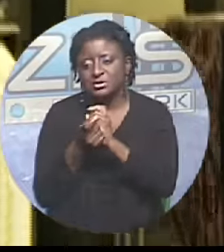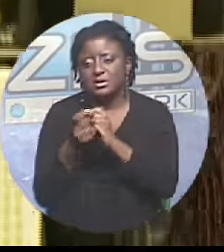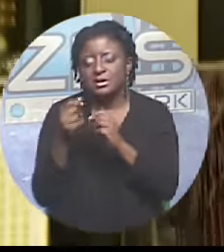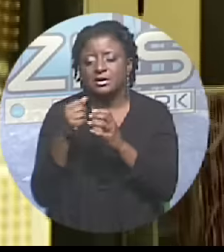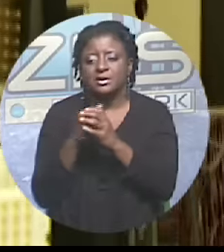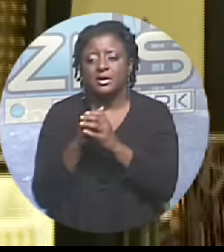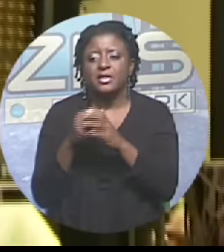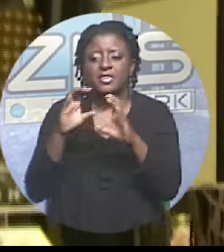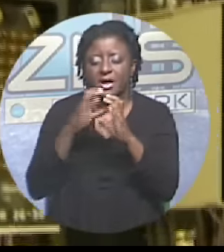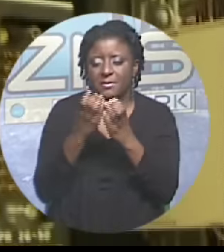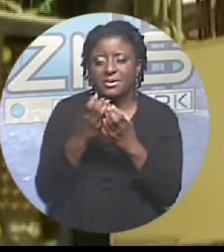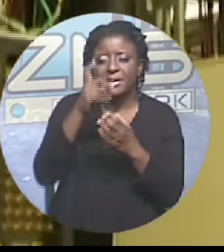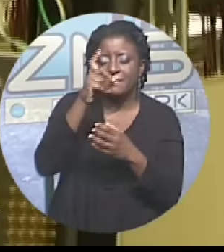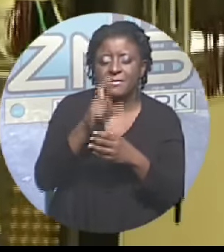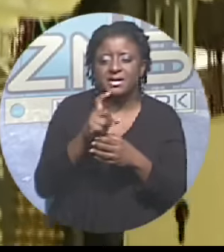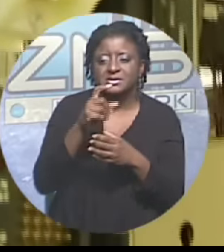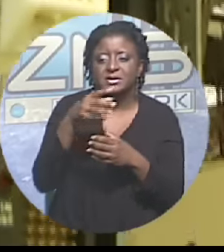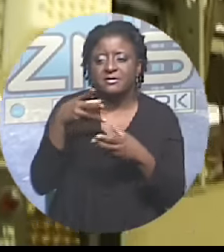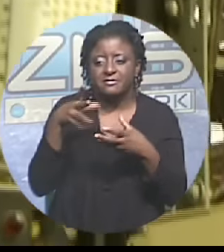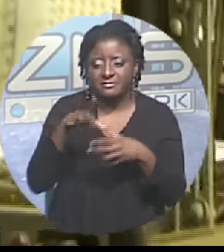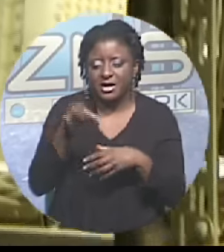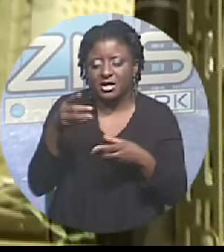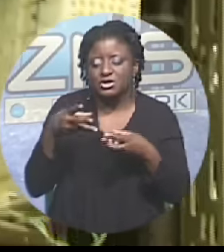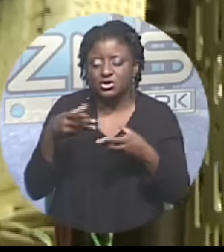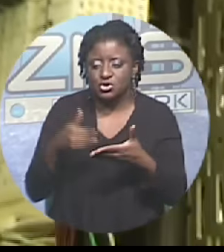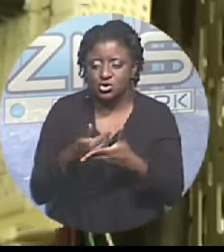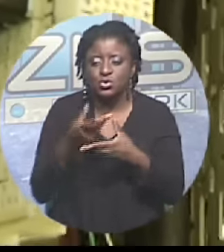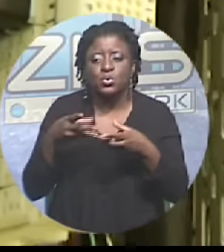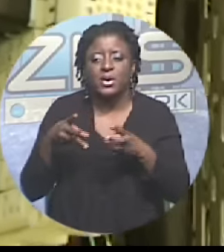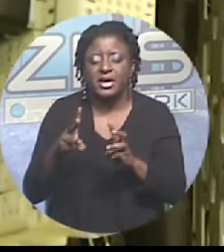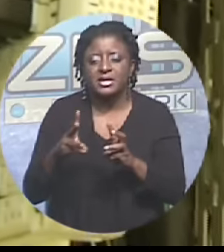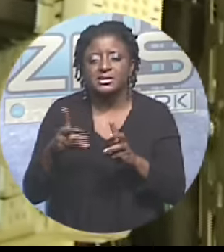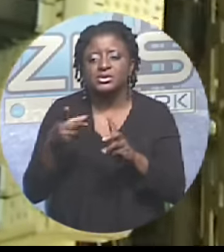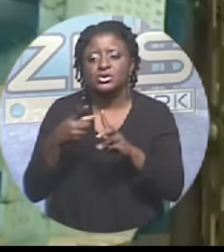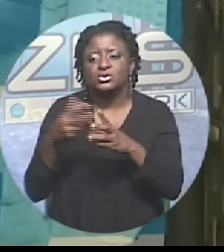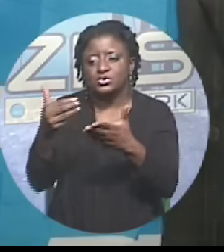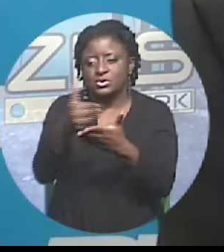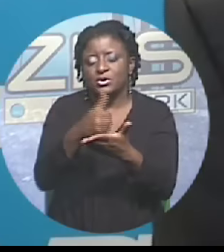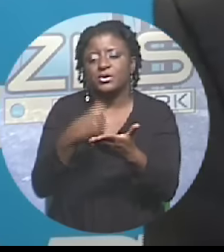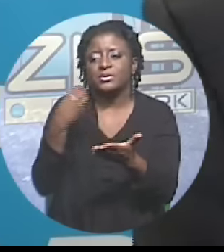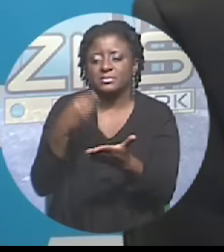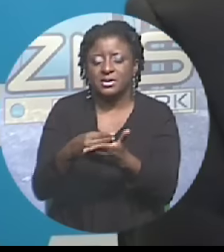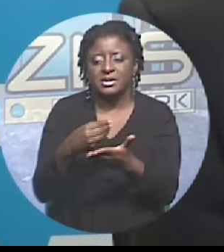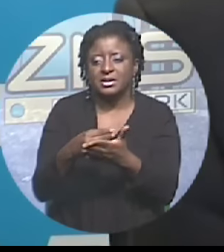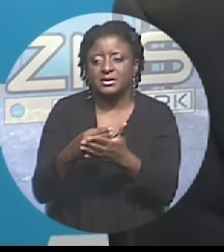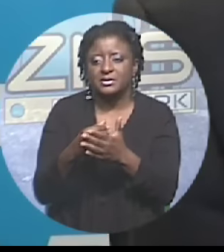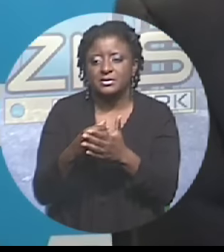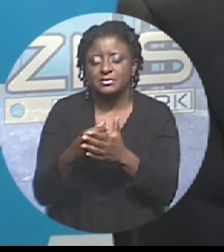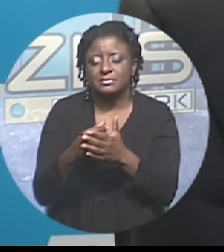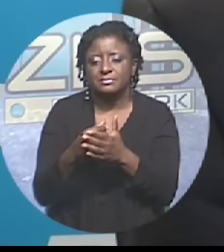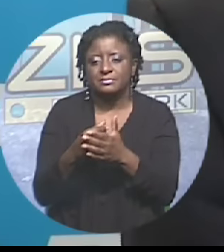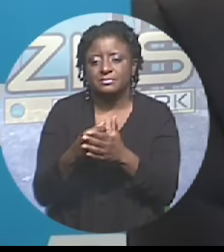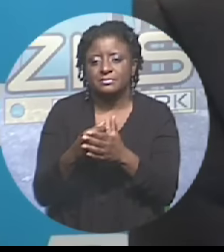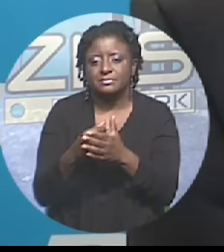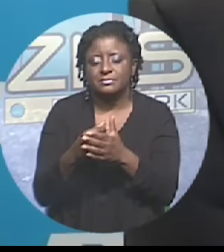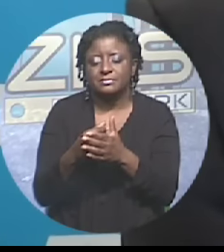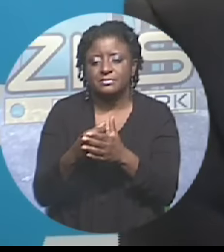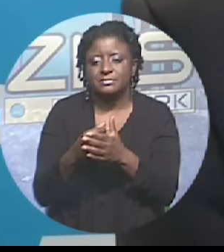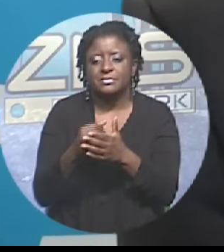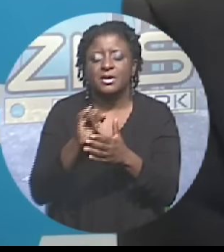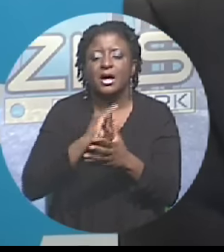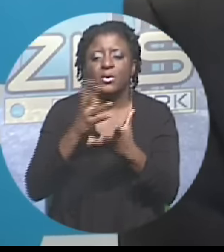streams for the interests of all. I want to be able to congratulate Mr. Bernard Evans and his